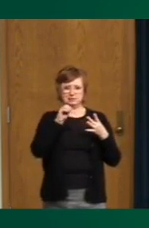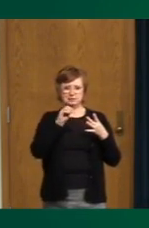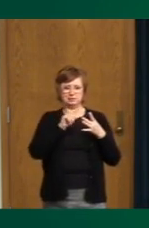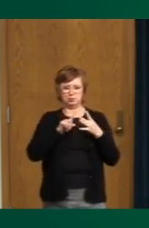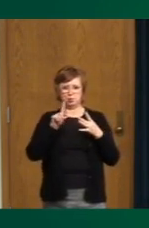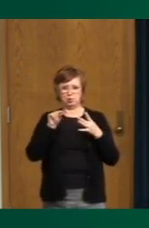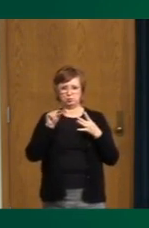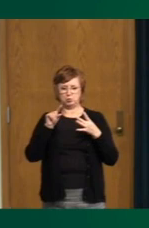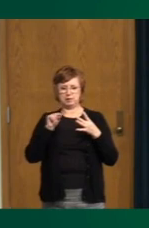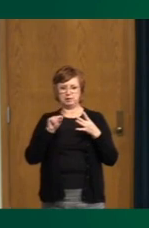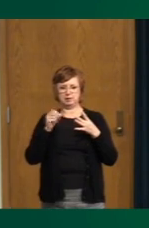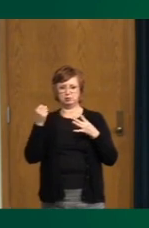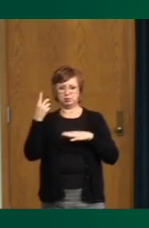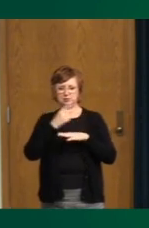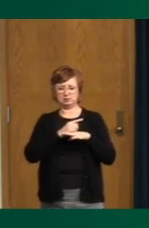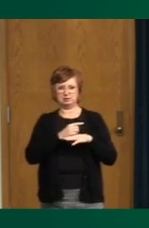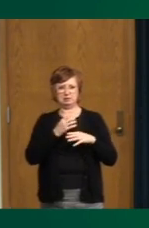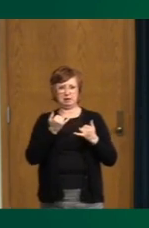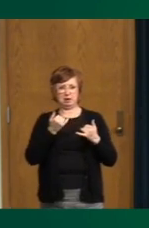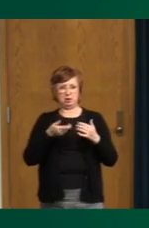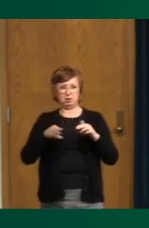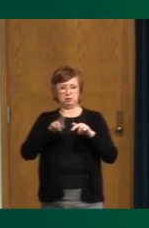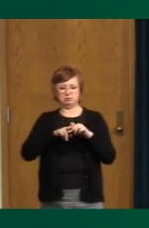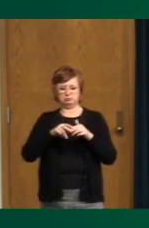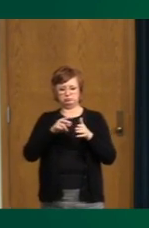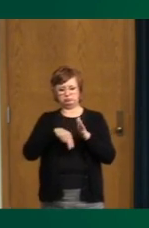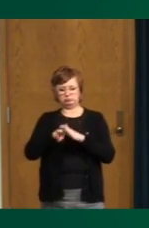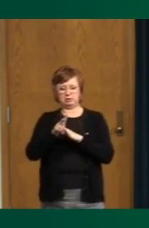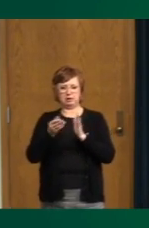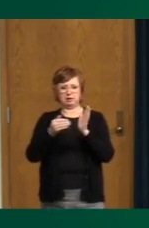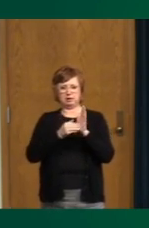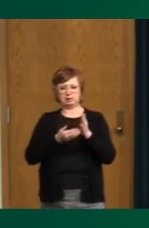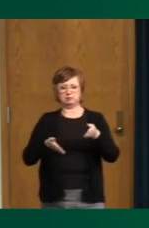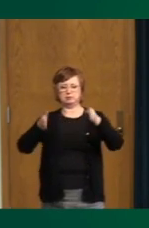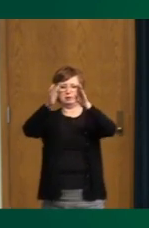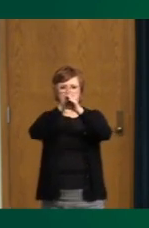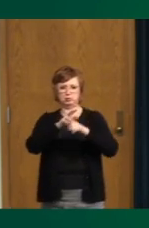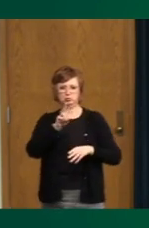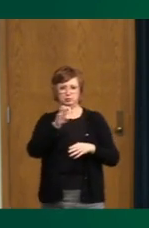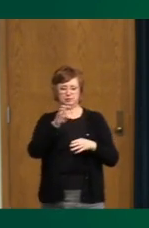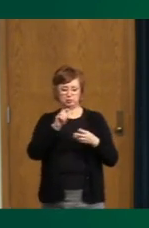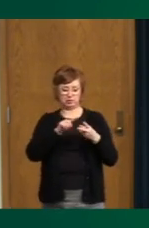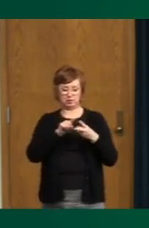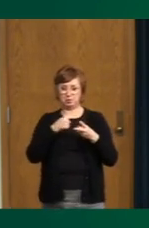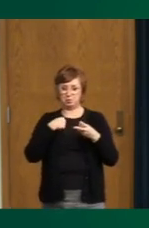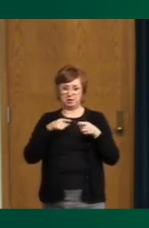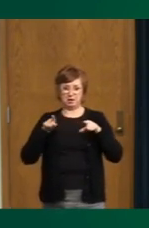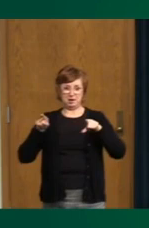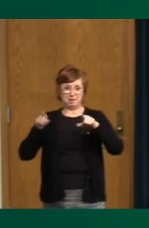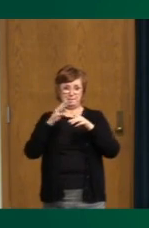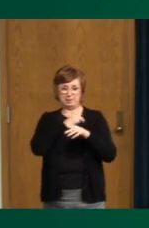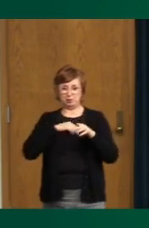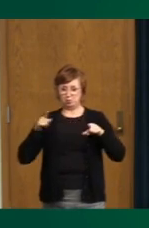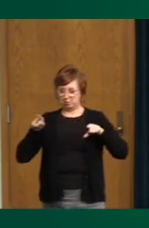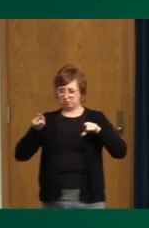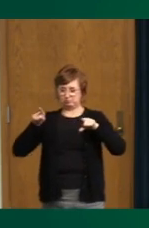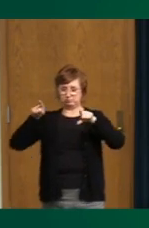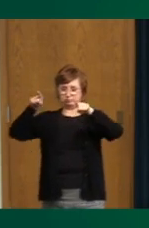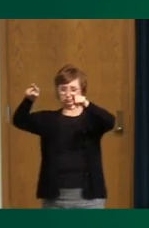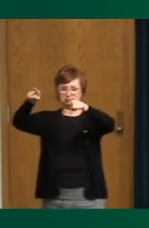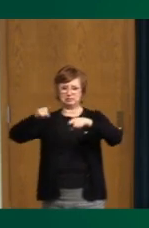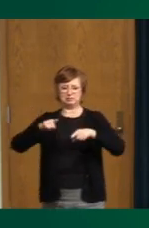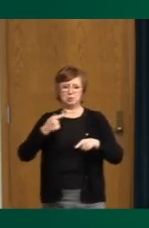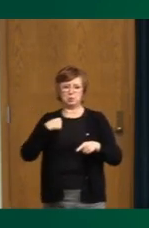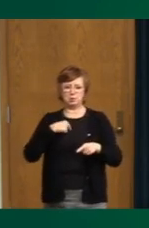track to probably hit 240 here in another 2 weeks. And our curve is almost identical to Manitoba's, except we're about 17 to 18